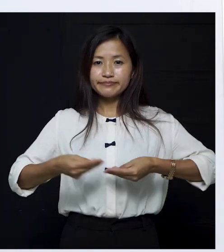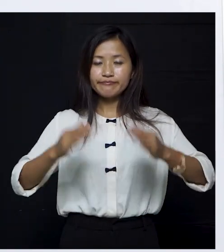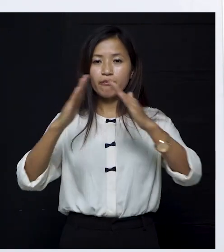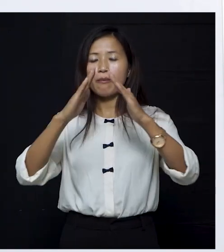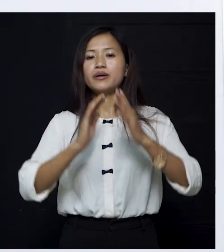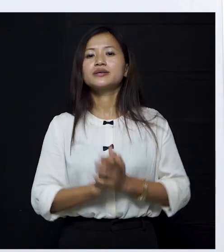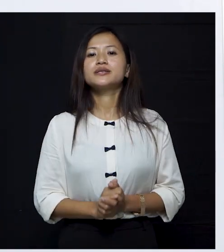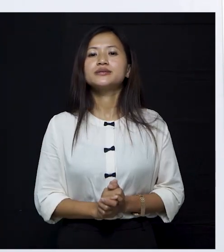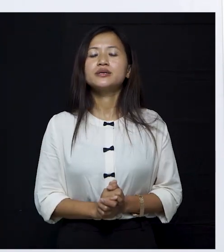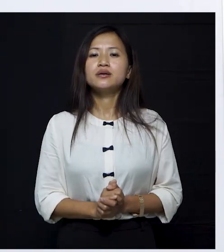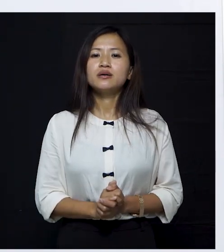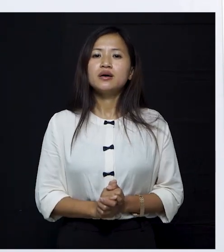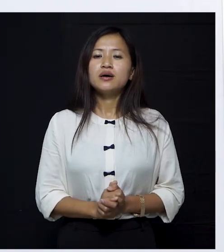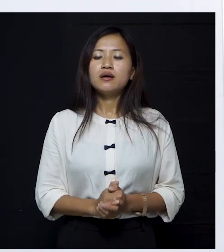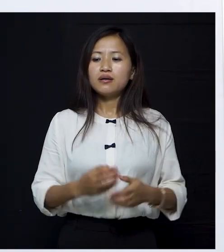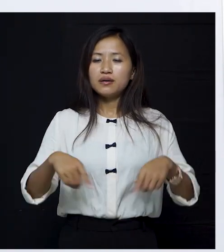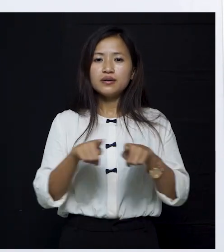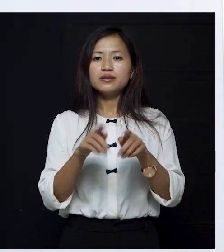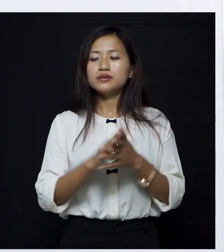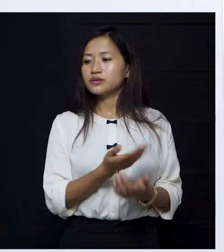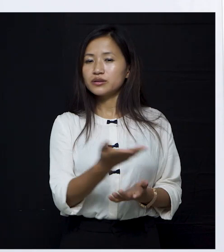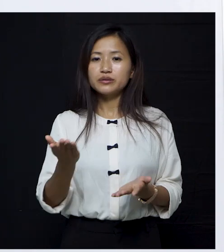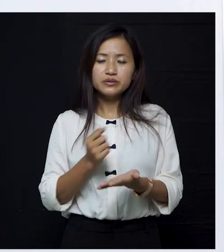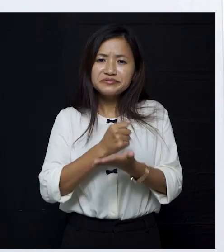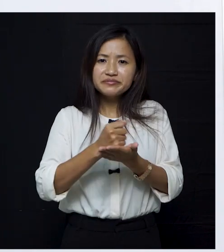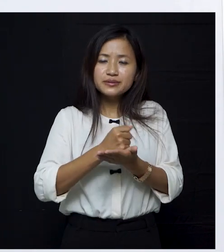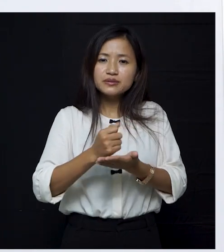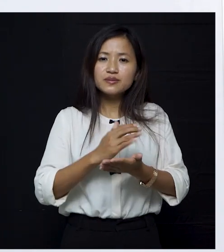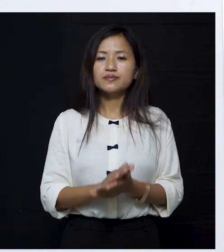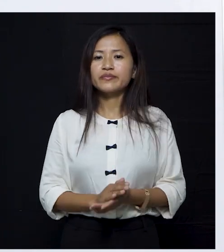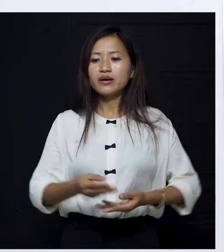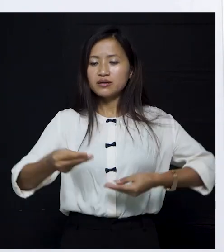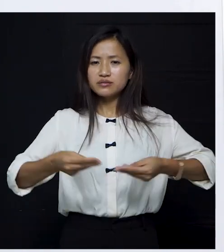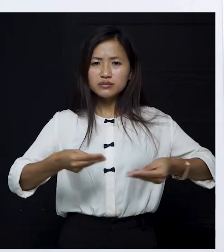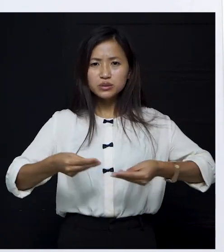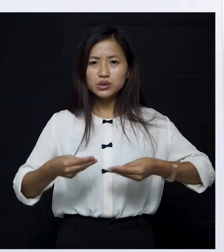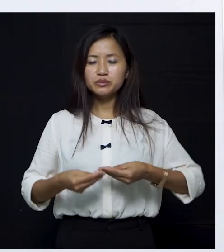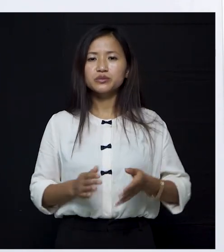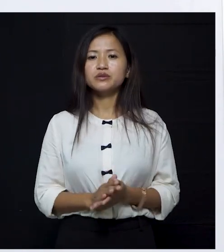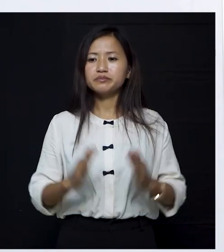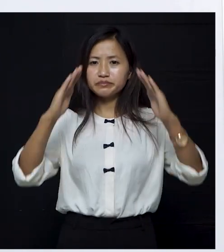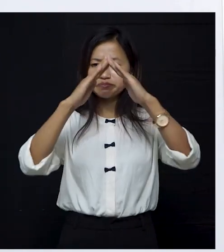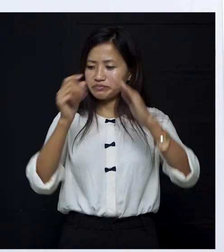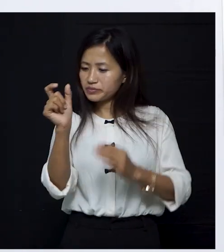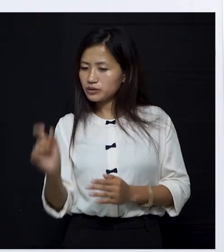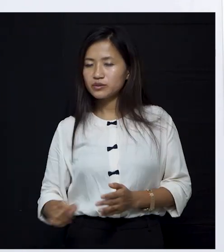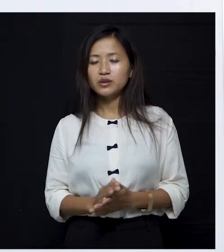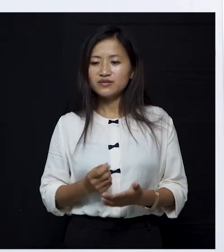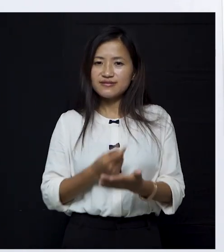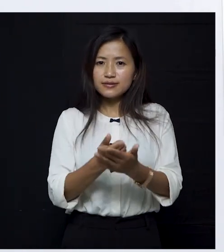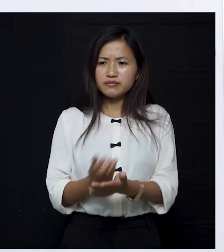be available in the markets. And then they will try, what happens is the shopkeepers, they will try to sell it at a higher